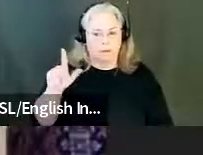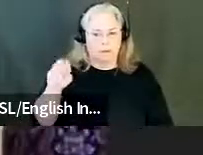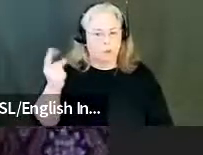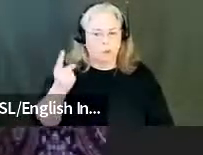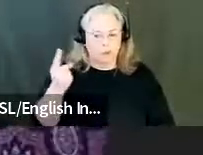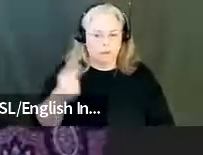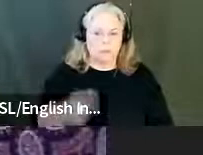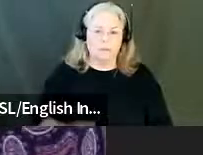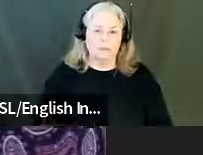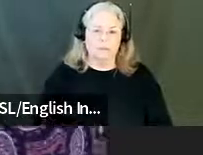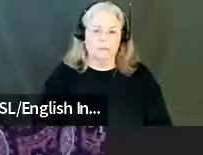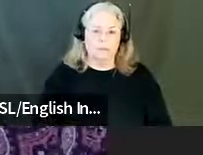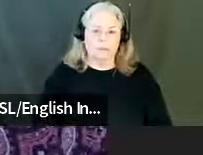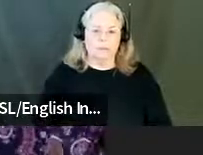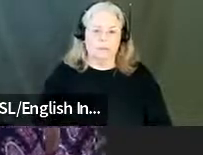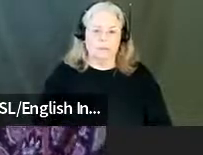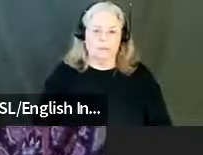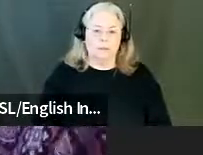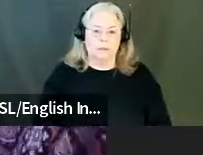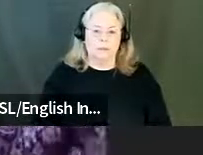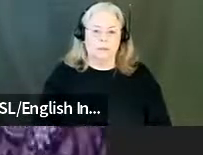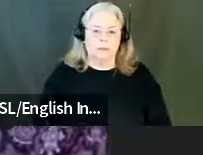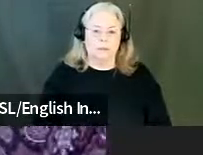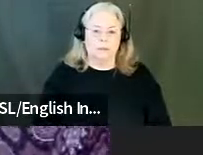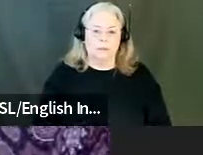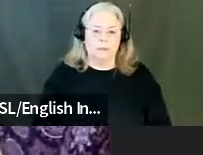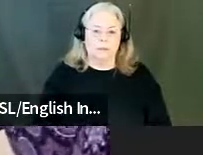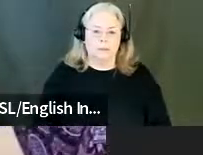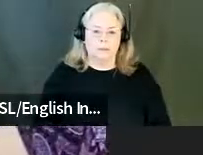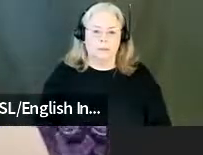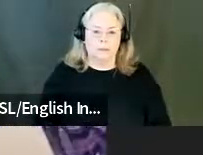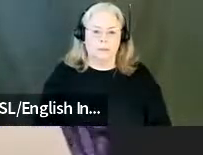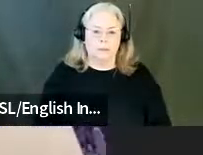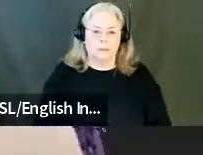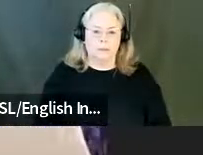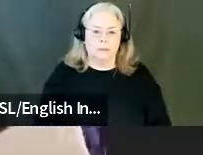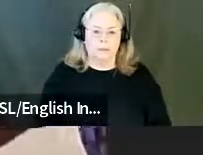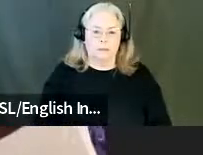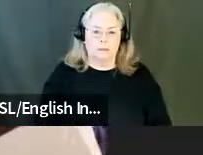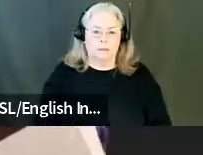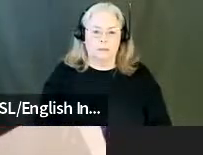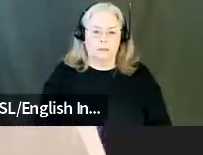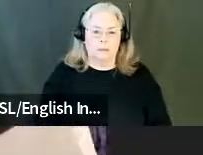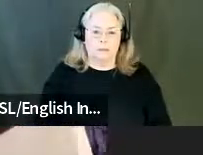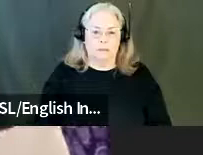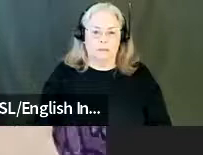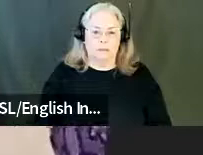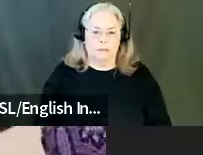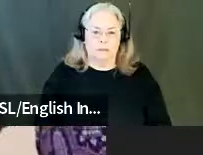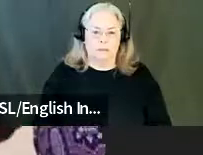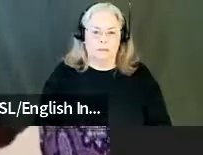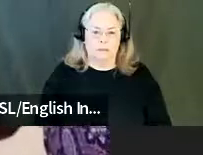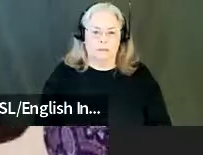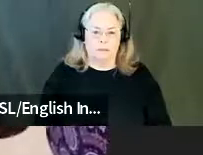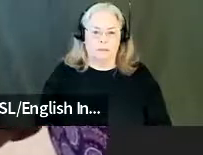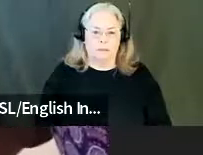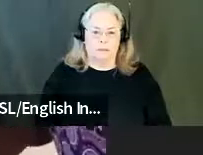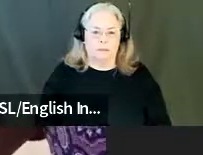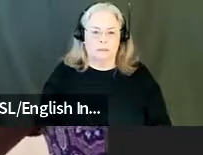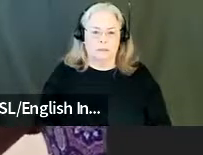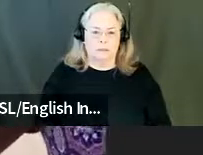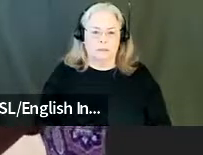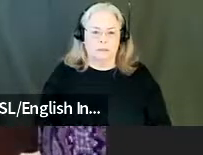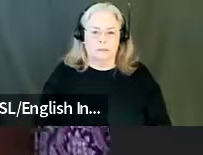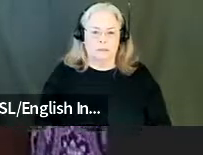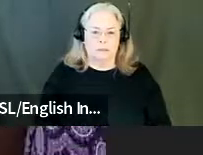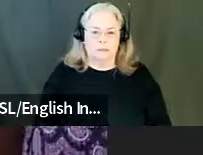this. All right, now I can put a paintbrush in there. And I can rotate to where that paintbrush needs to be.